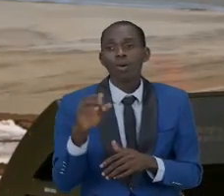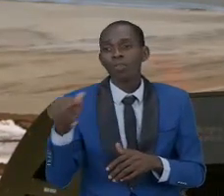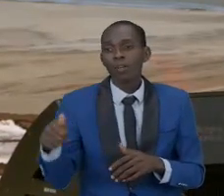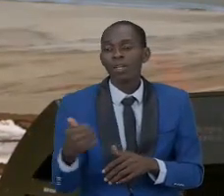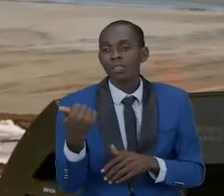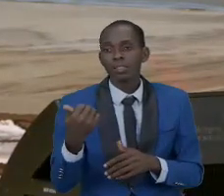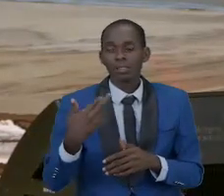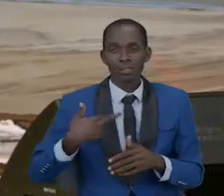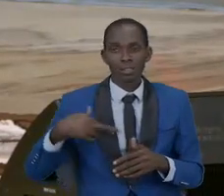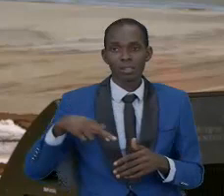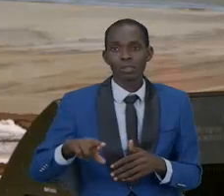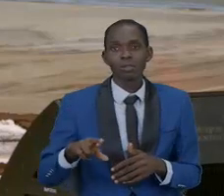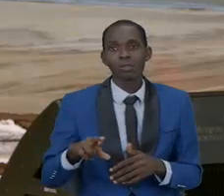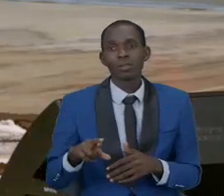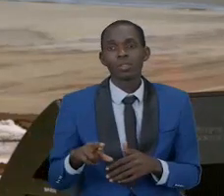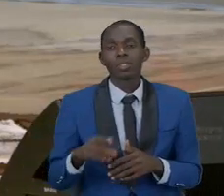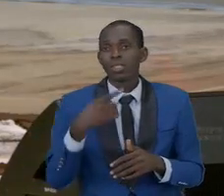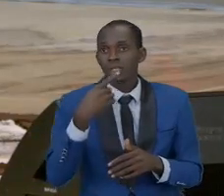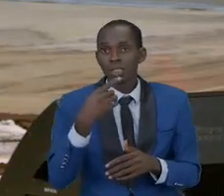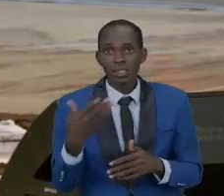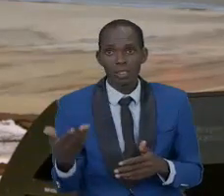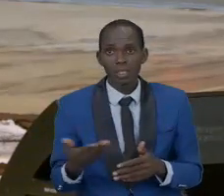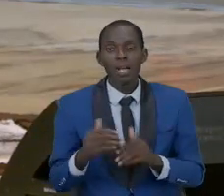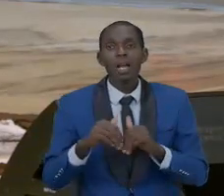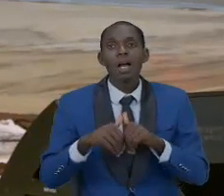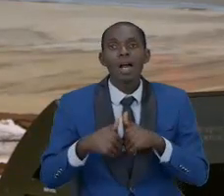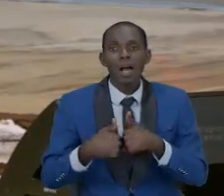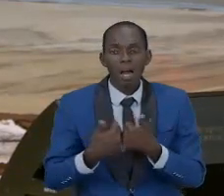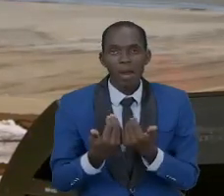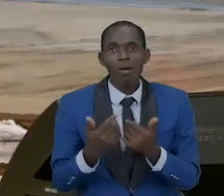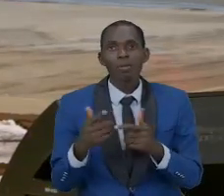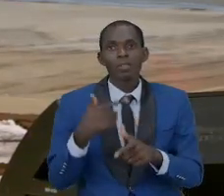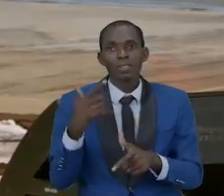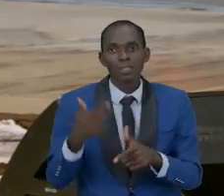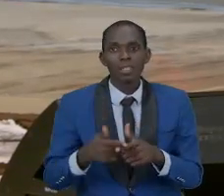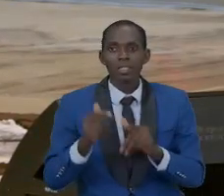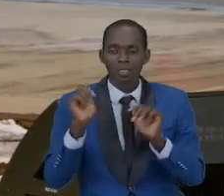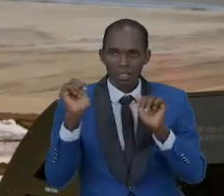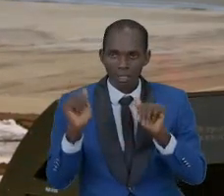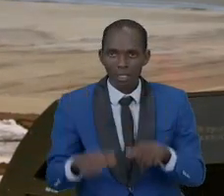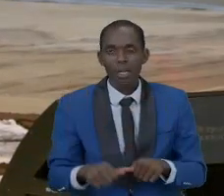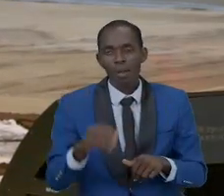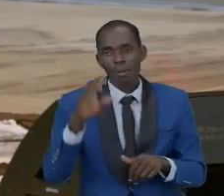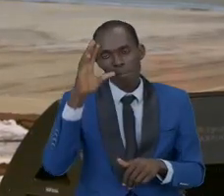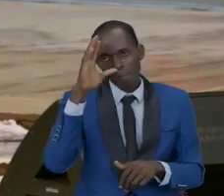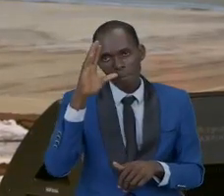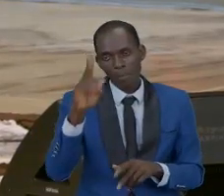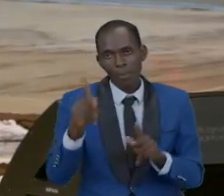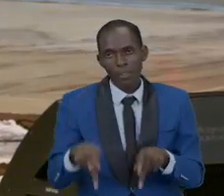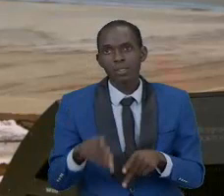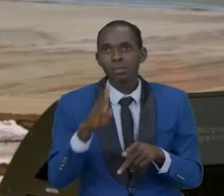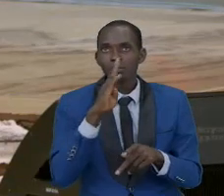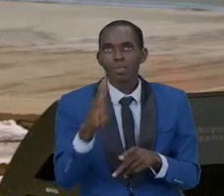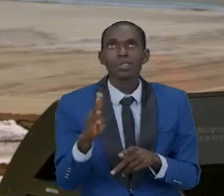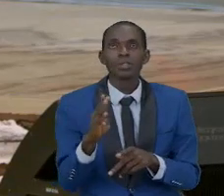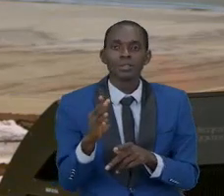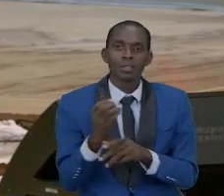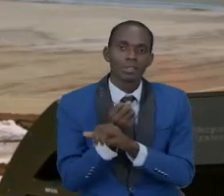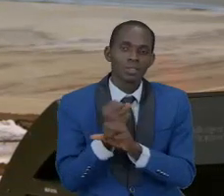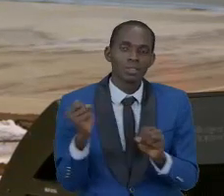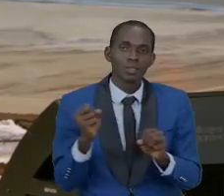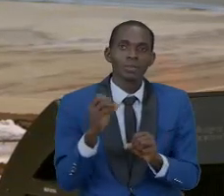religion or pedigree it says how they can man be justified with God